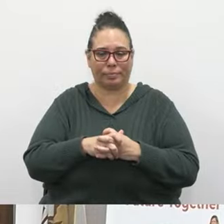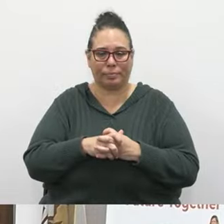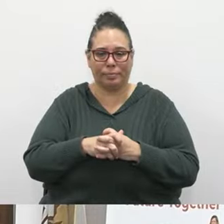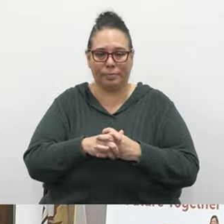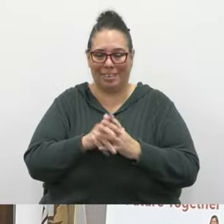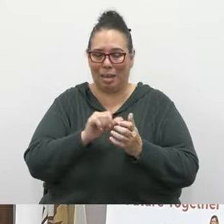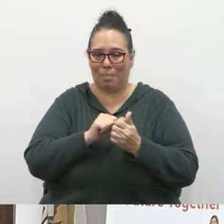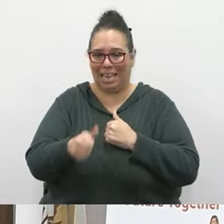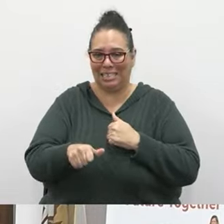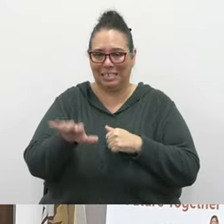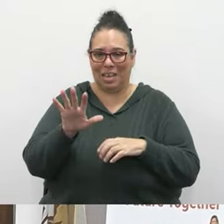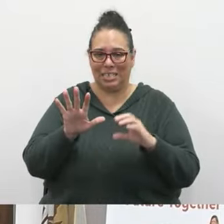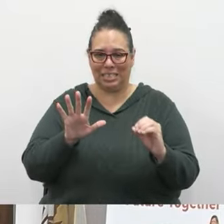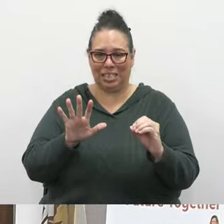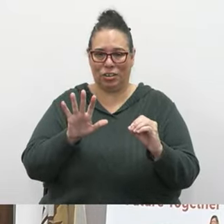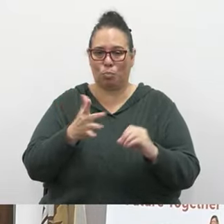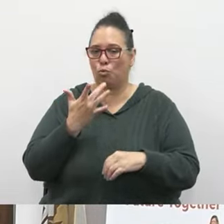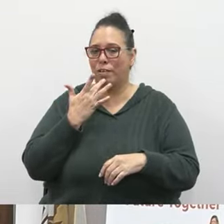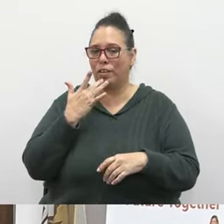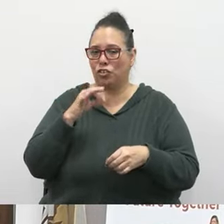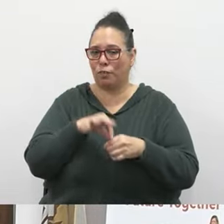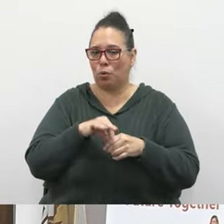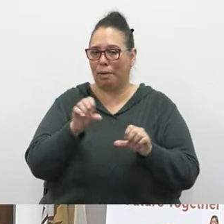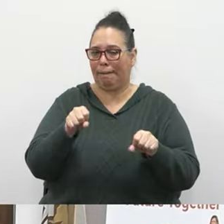That passes 5-0 with a preferential vote.